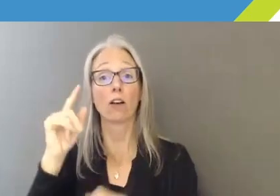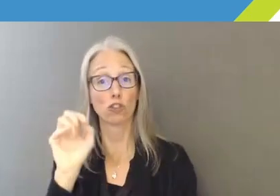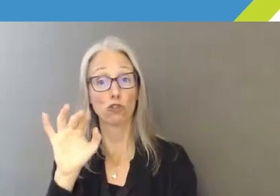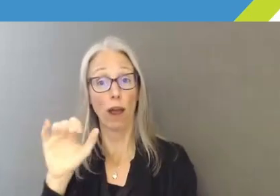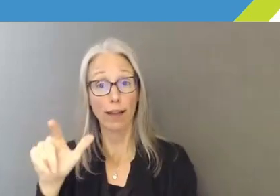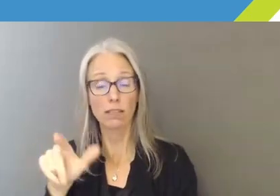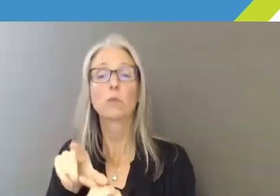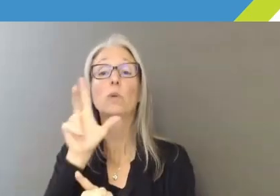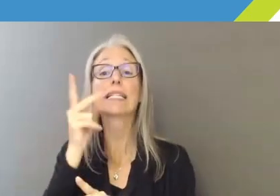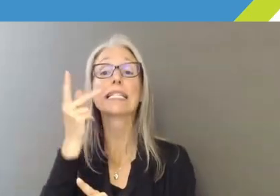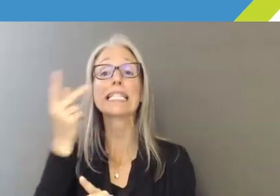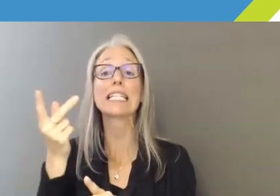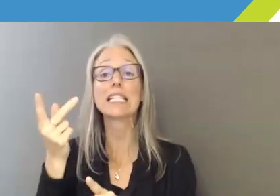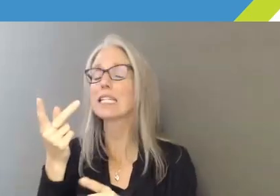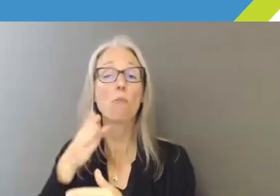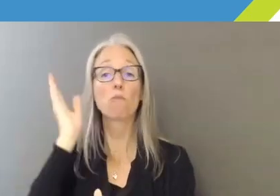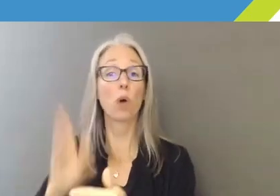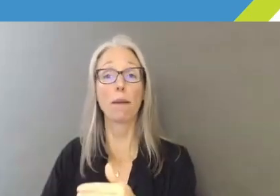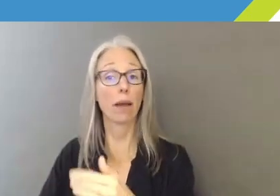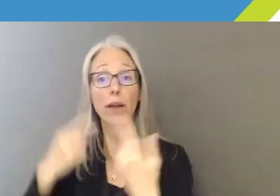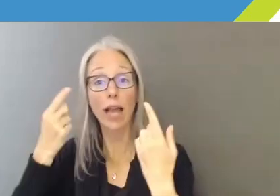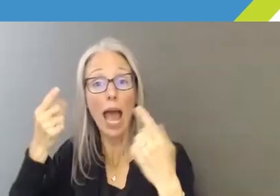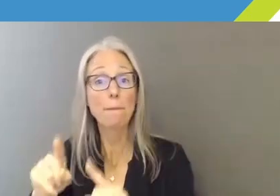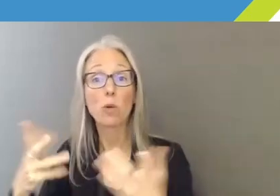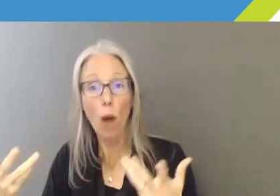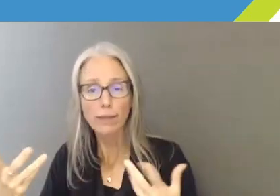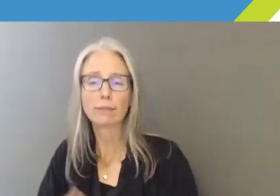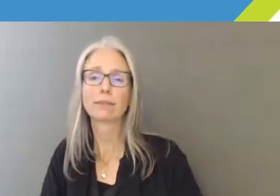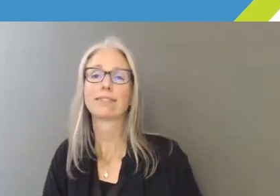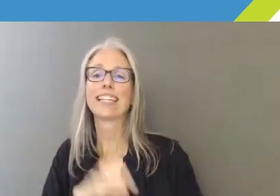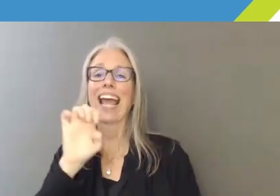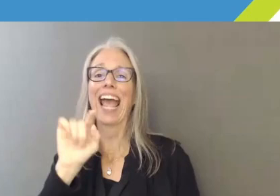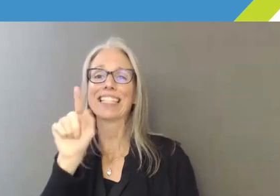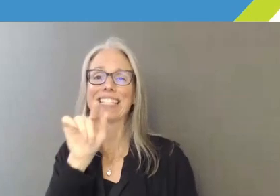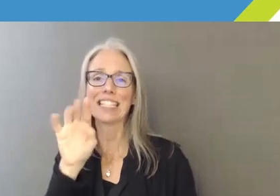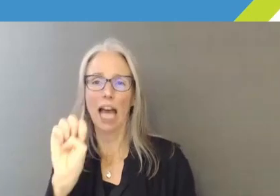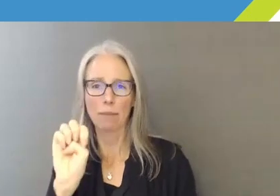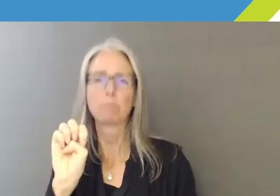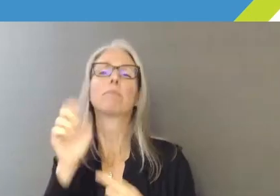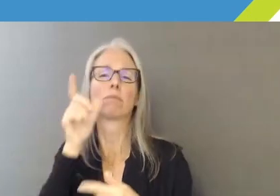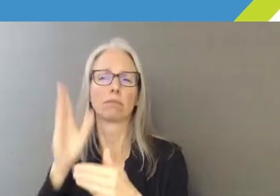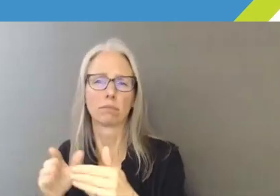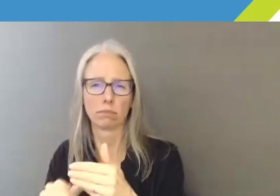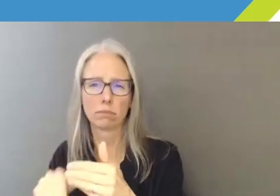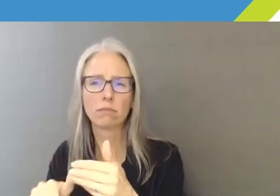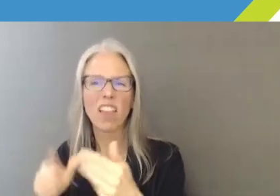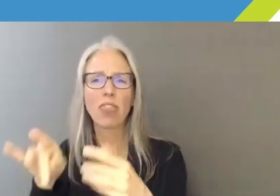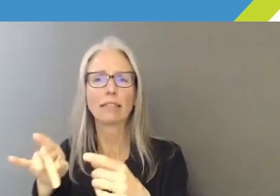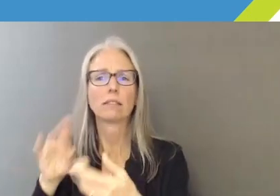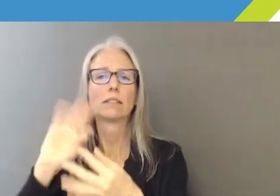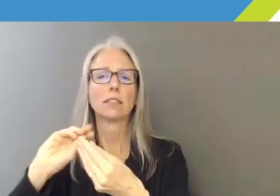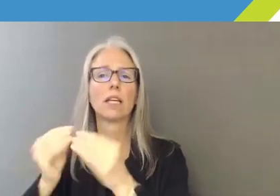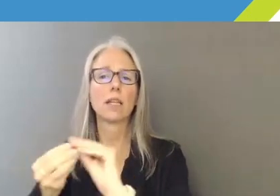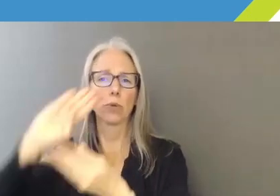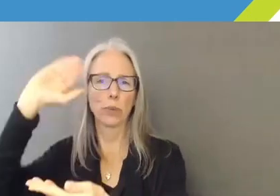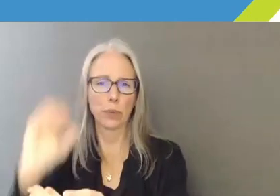primary outcome will be a change in a liver enzyme, usually alkaline phosphatase, or in pediatrics we talk about GGT. And while that's probably